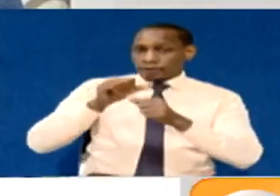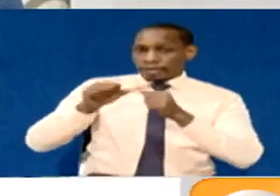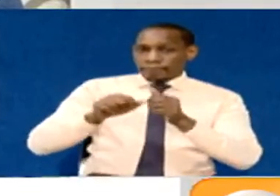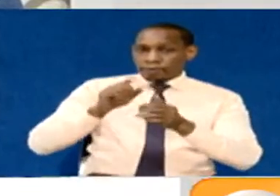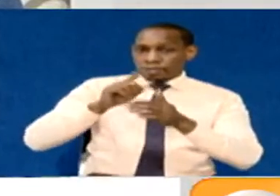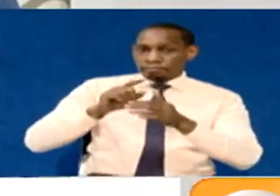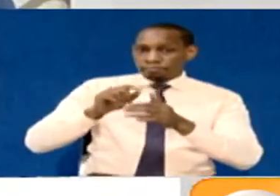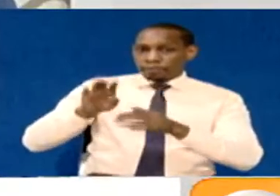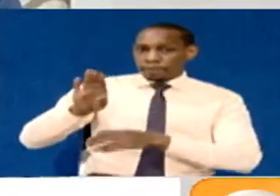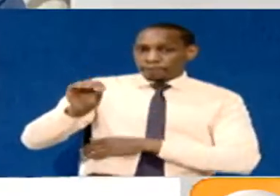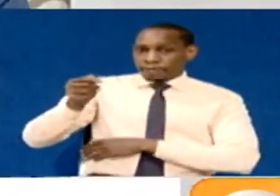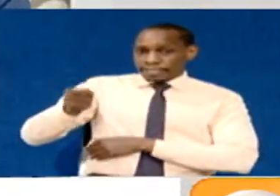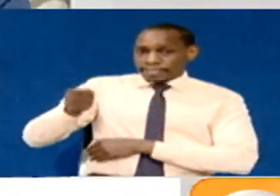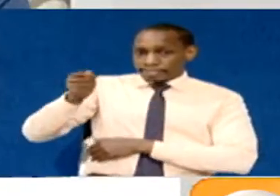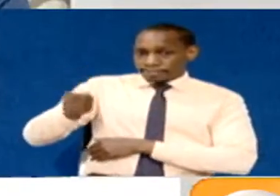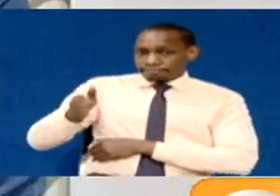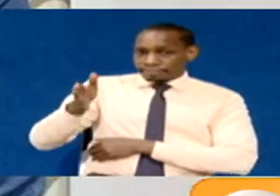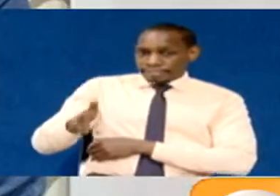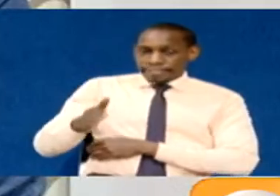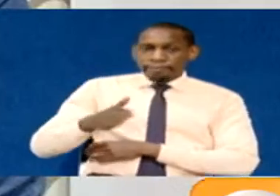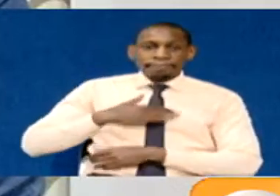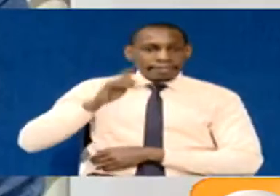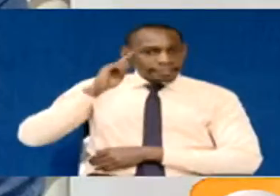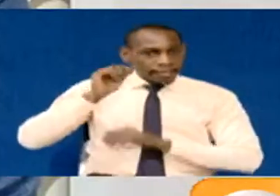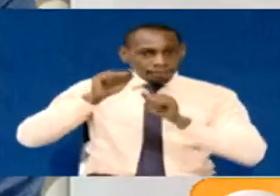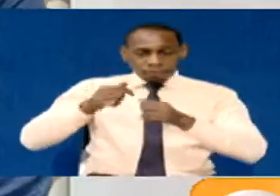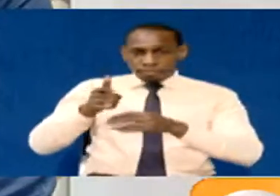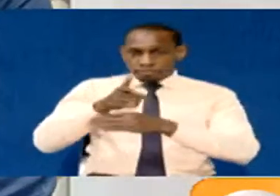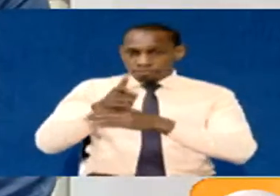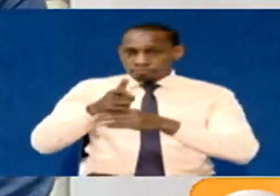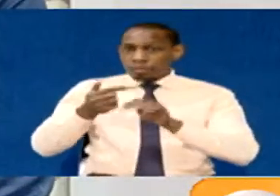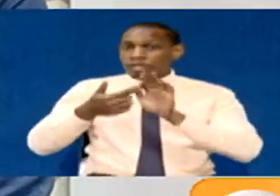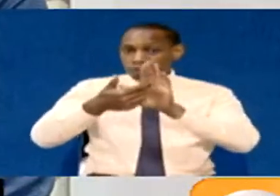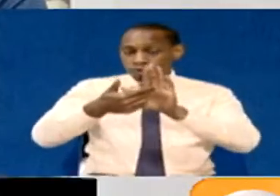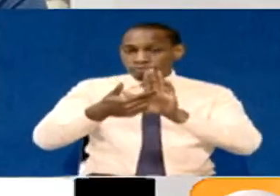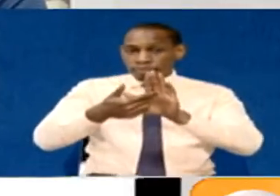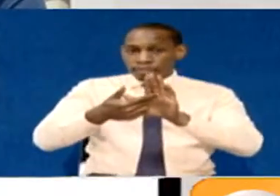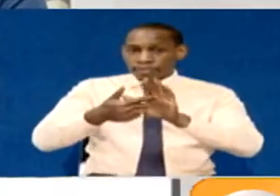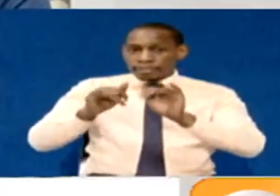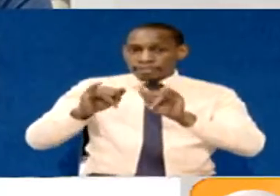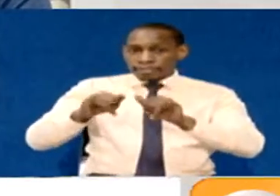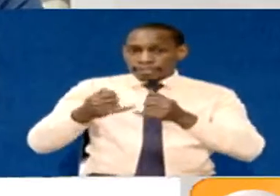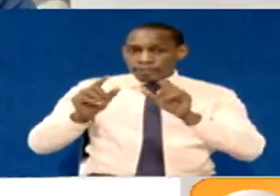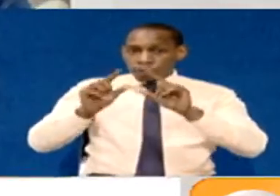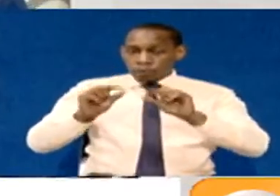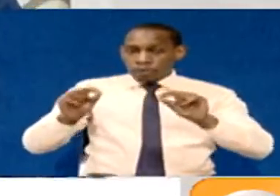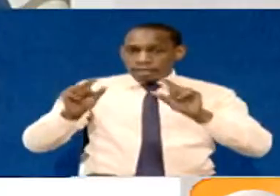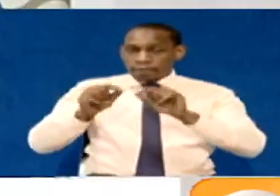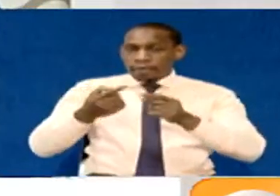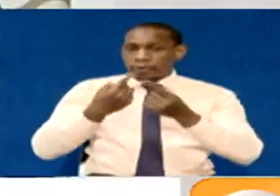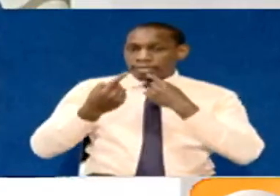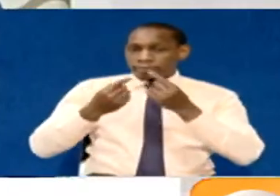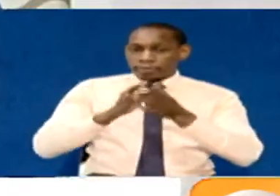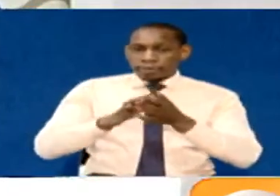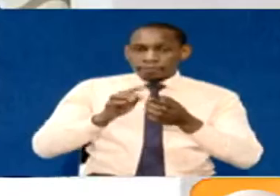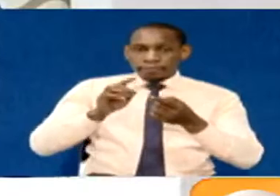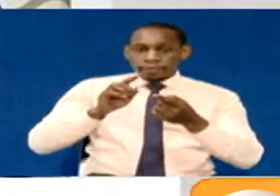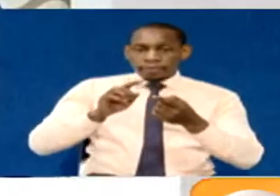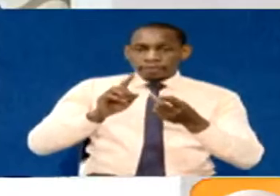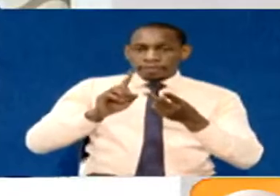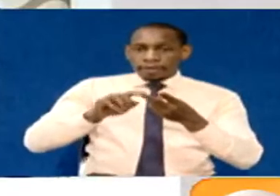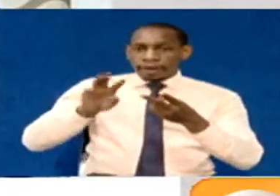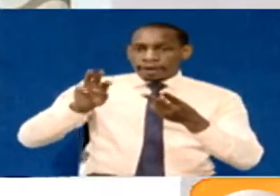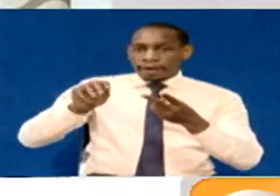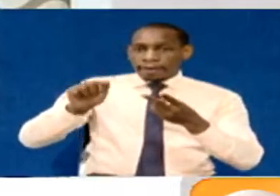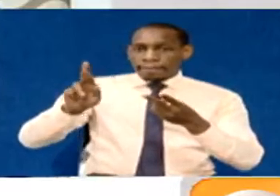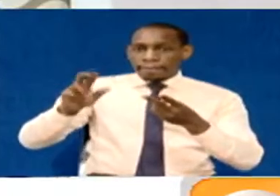40 judges. And I think we can listen to what the latest one of them to speak, David Maraga, has been